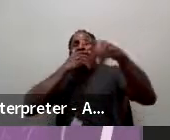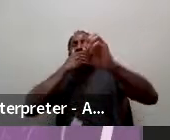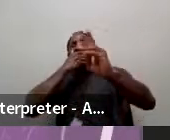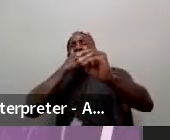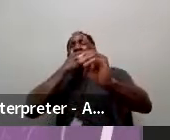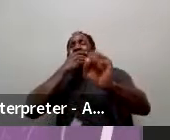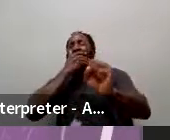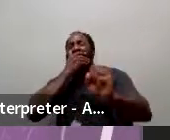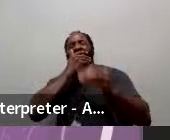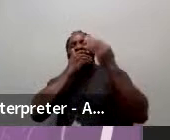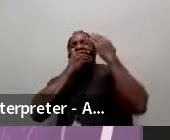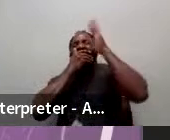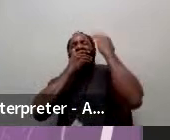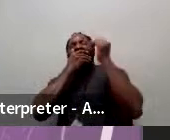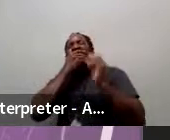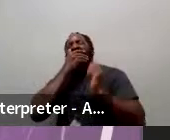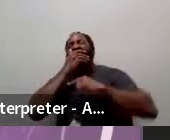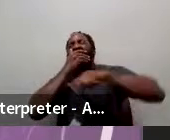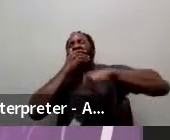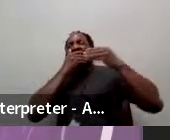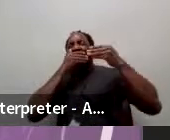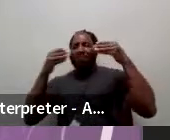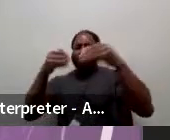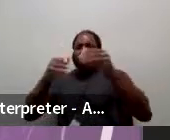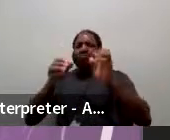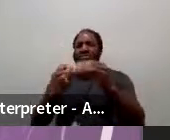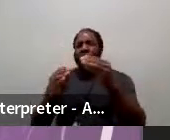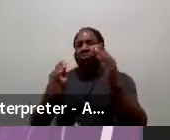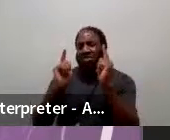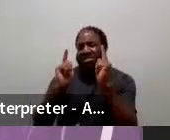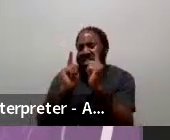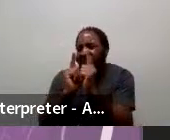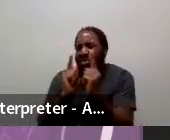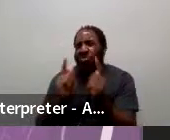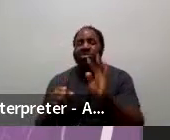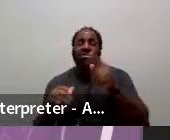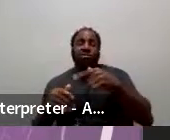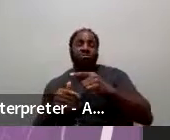understand why we're focusing so narrowly when our